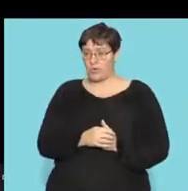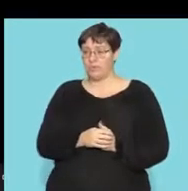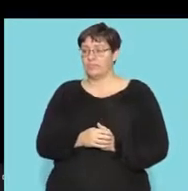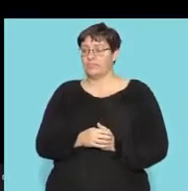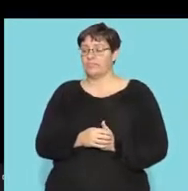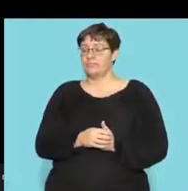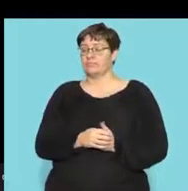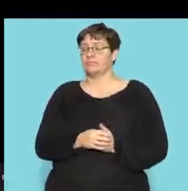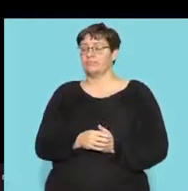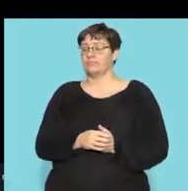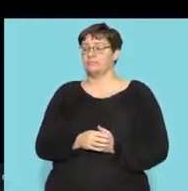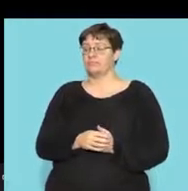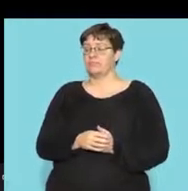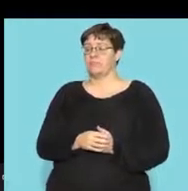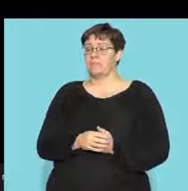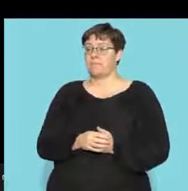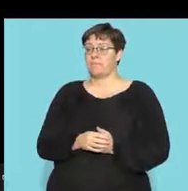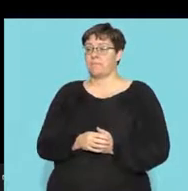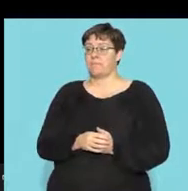that. We say